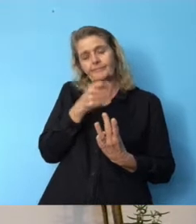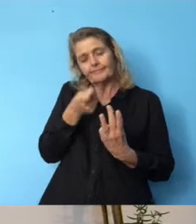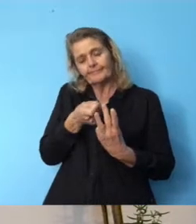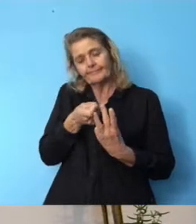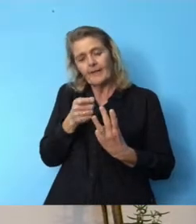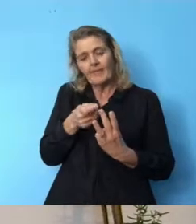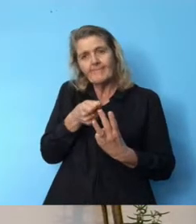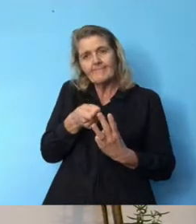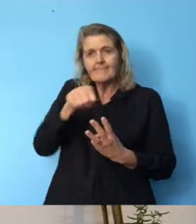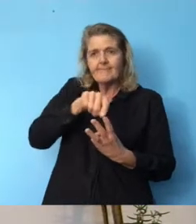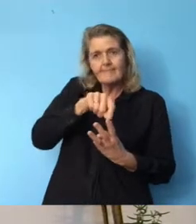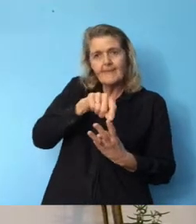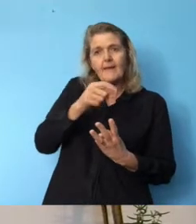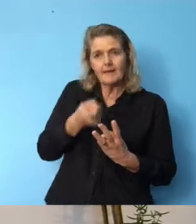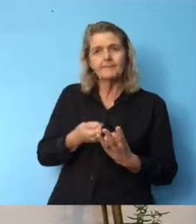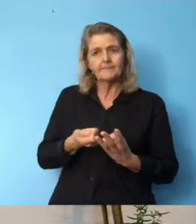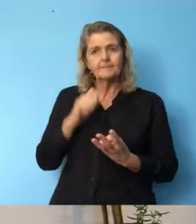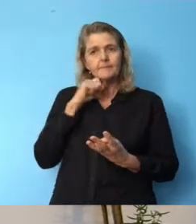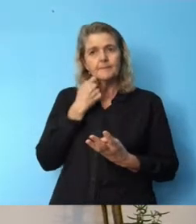I'll put a bit over there.